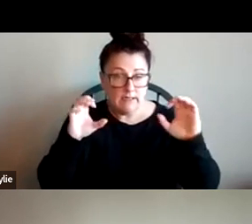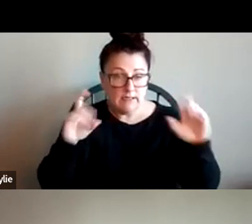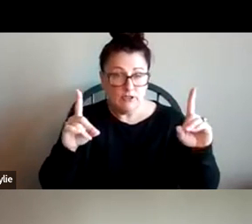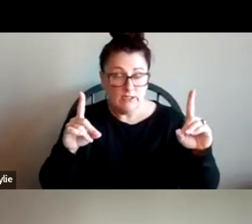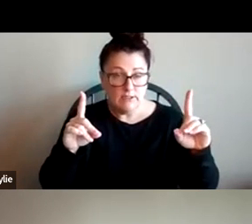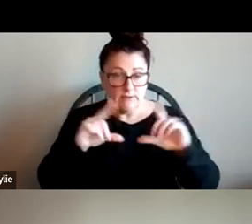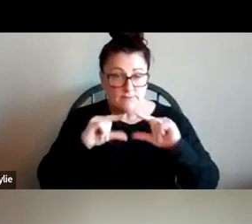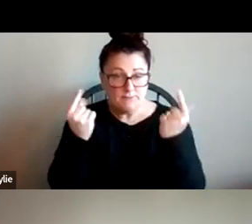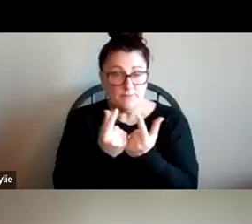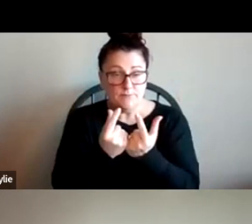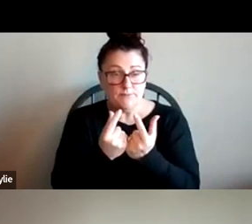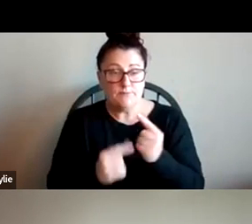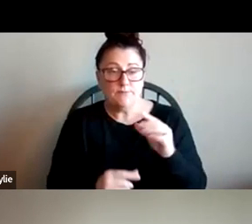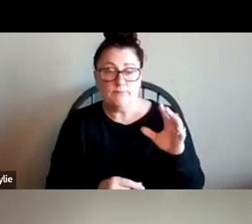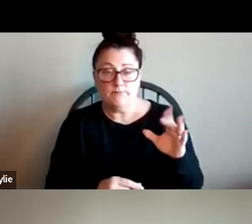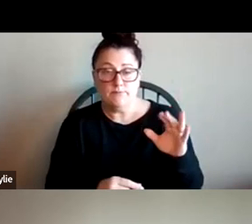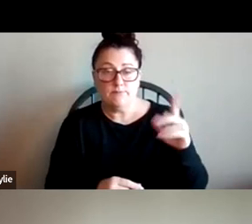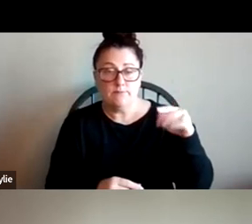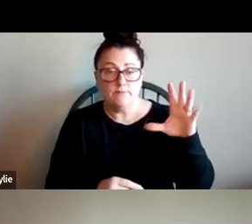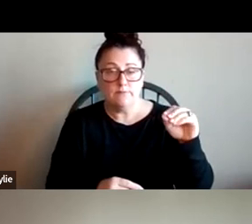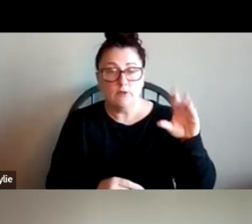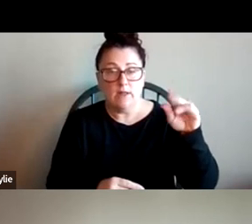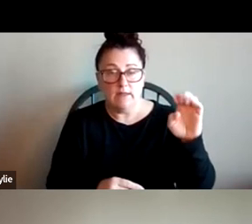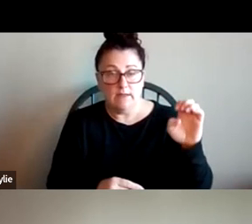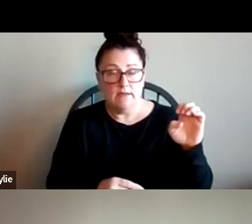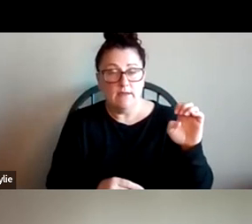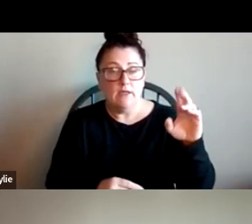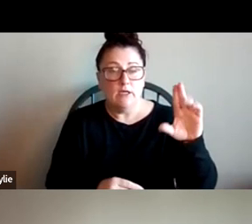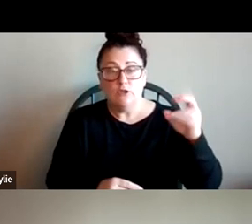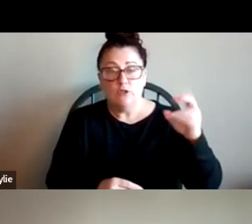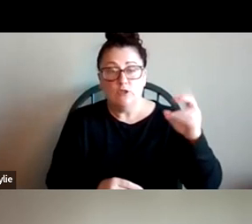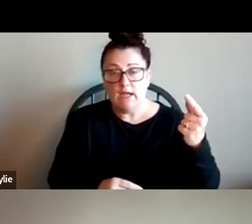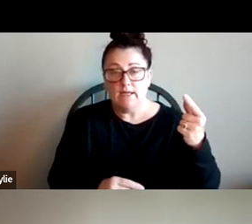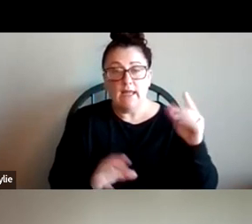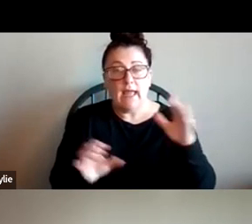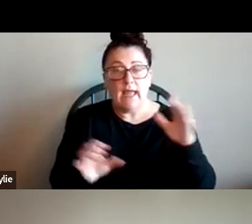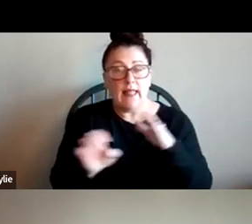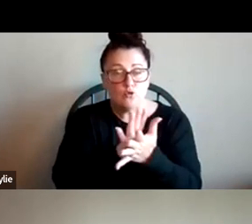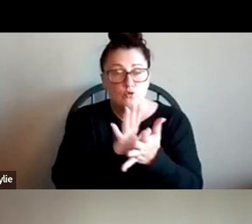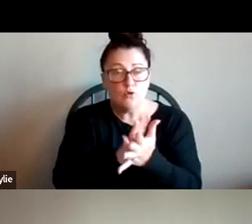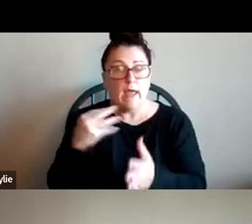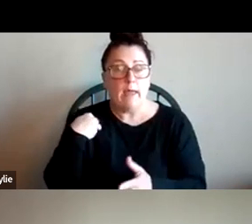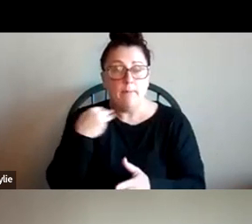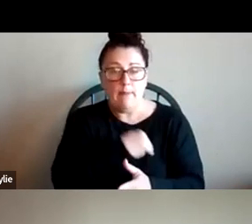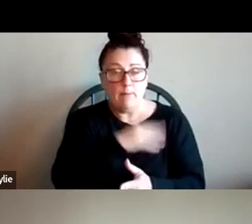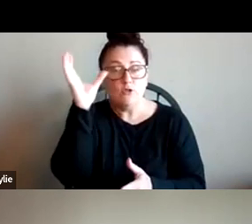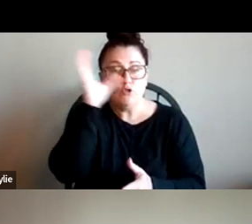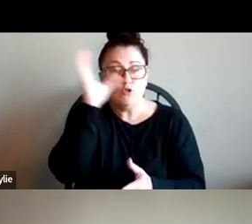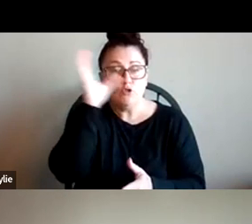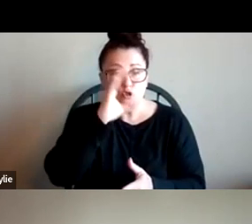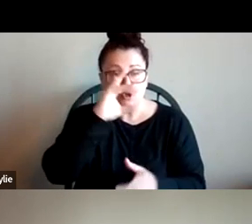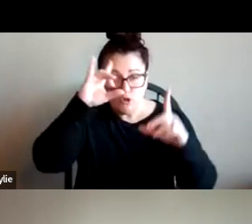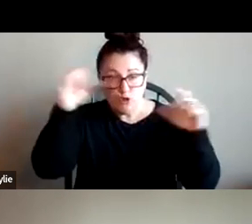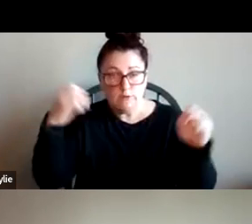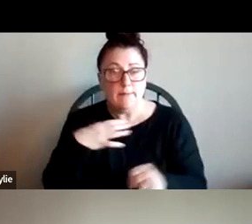Dr. Carlene Pignato, Head of School at the Channing Elementary School and member of the Search Superintendent